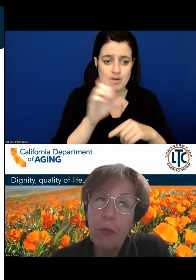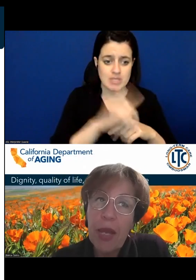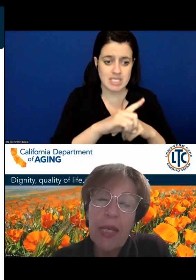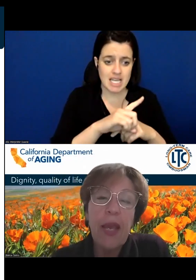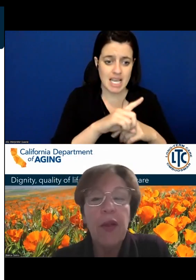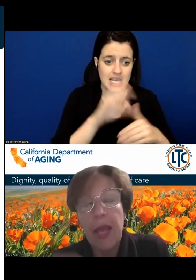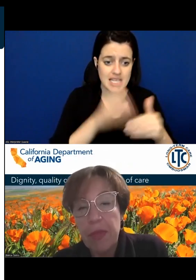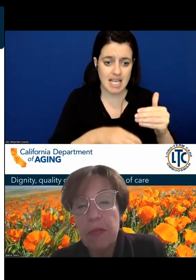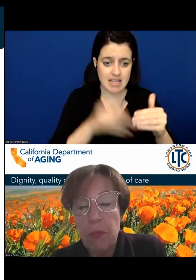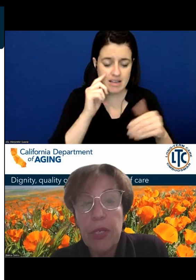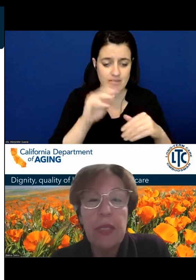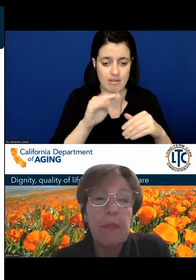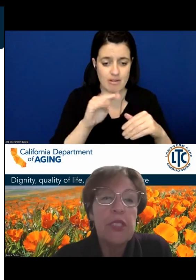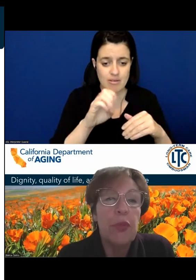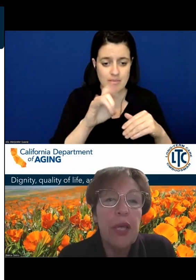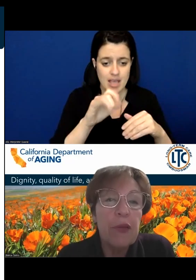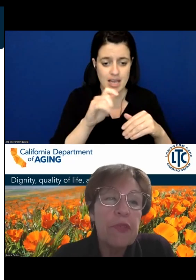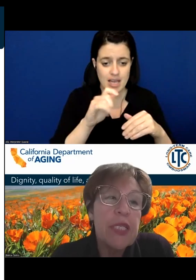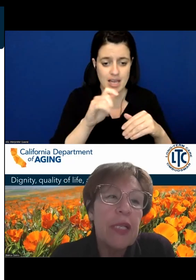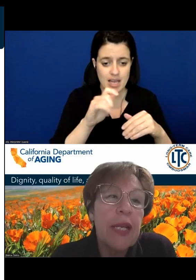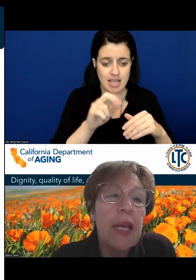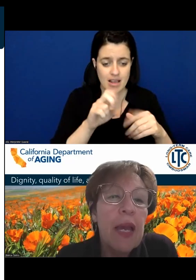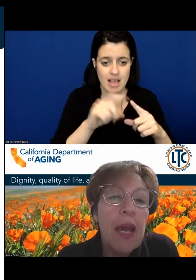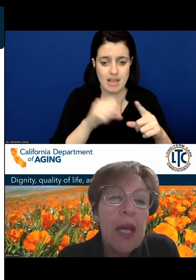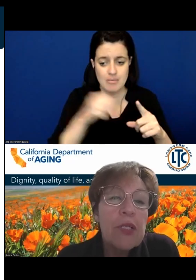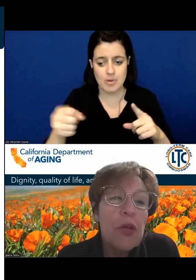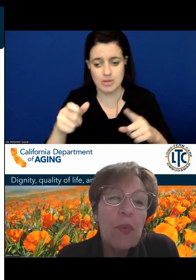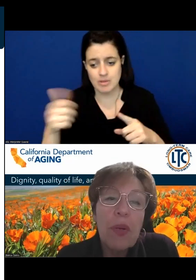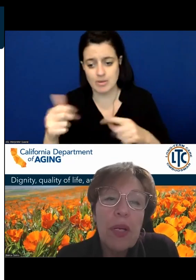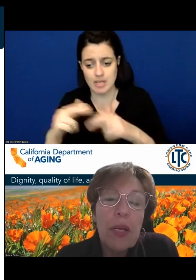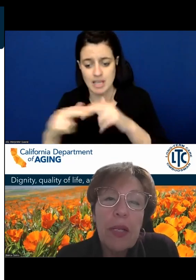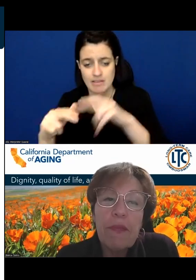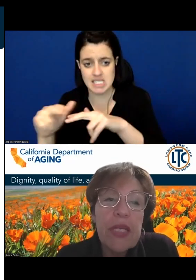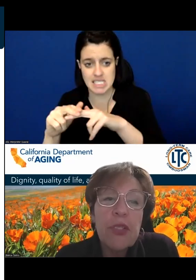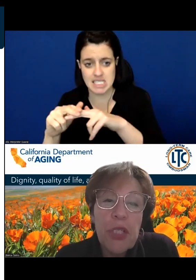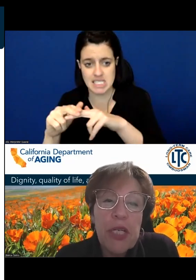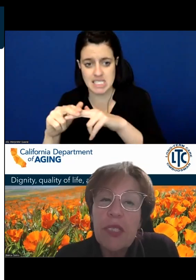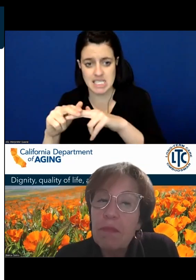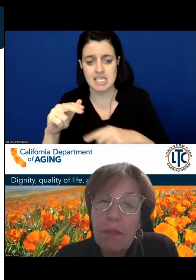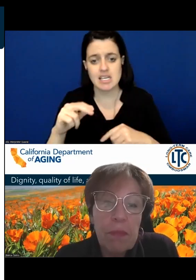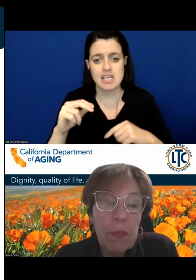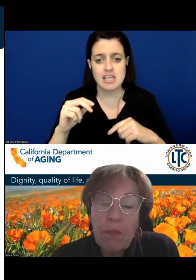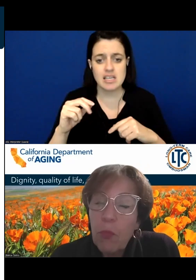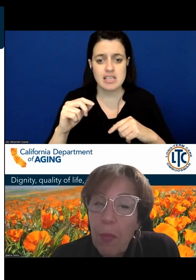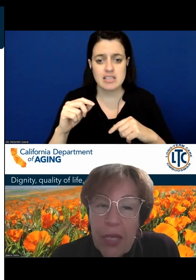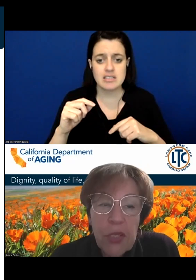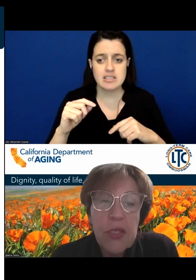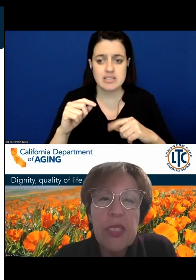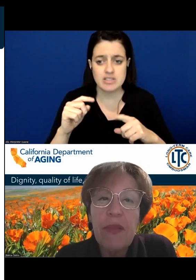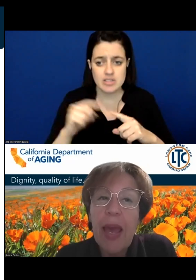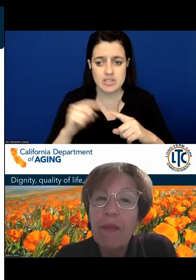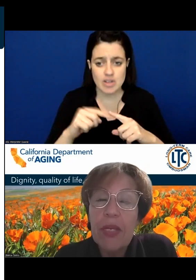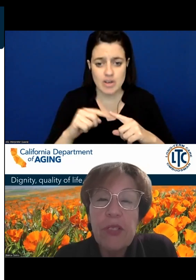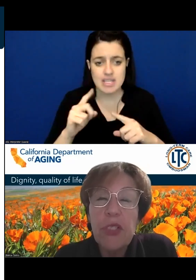ended for Medicare and then bringing them into another facility. So these are just